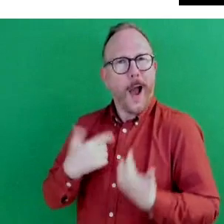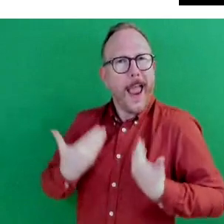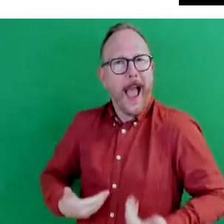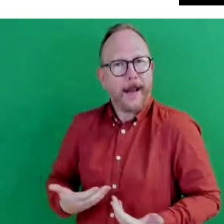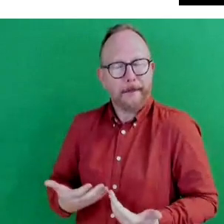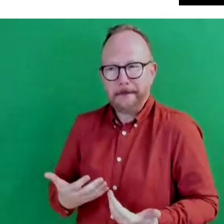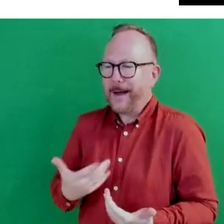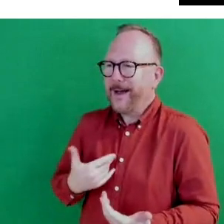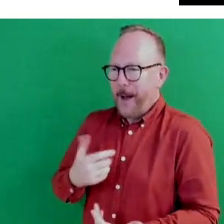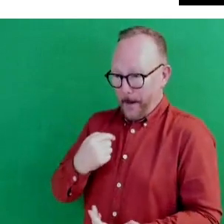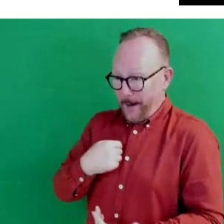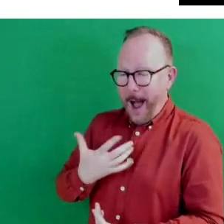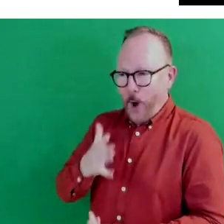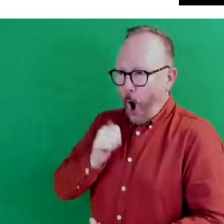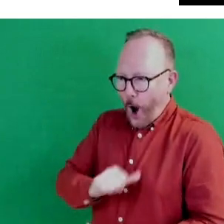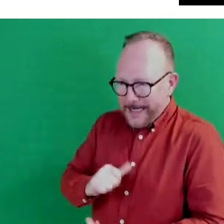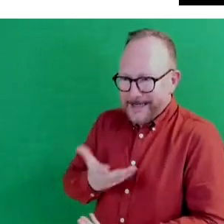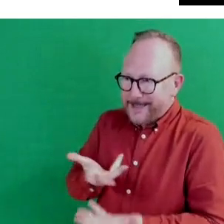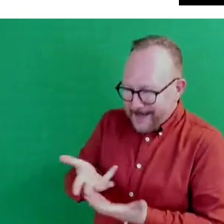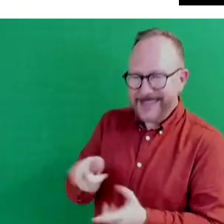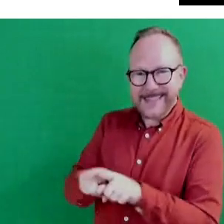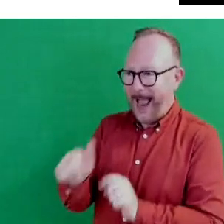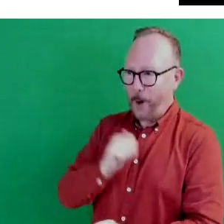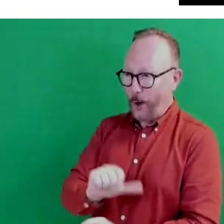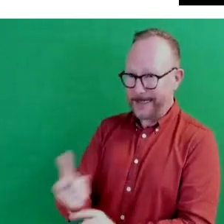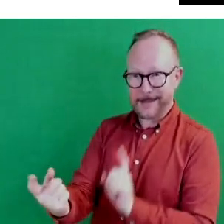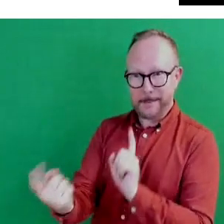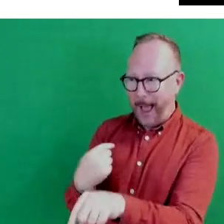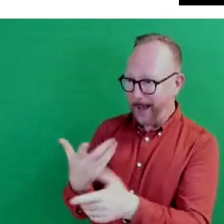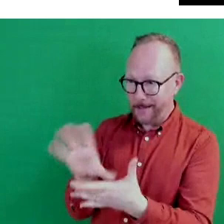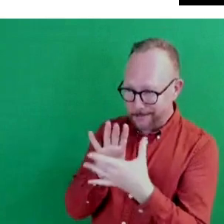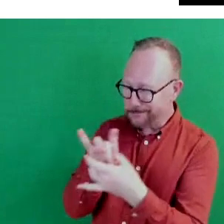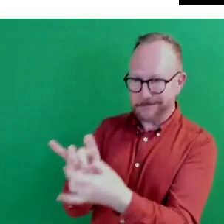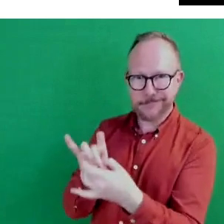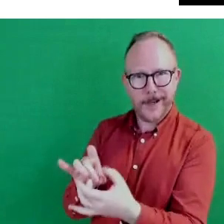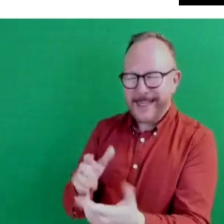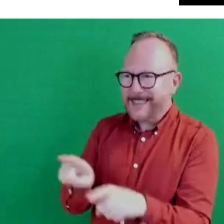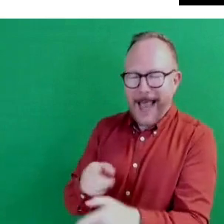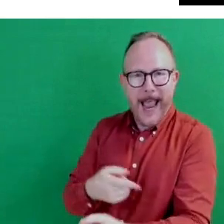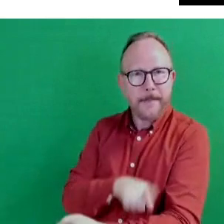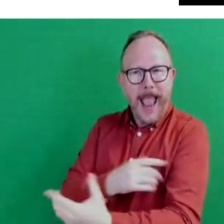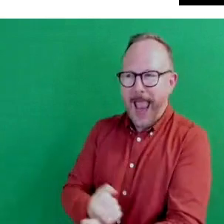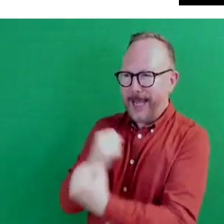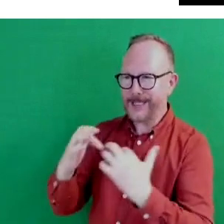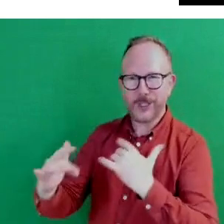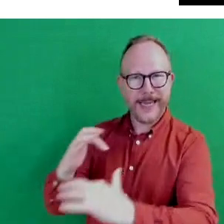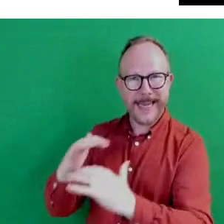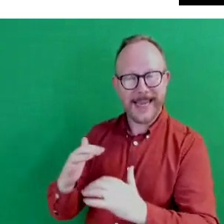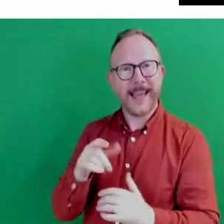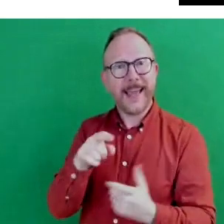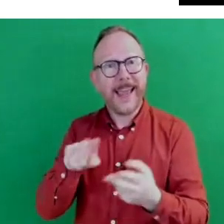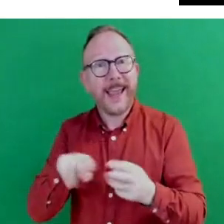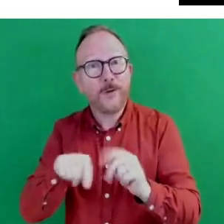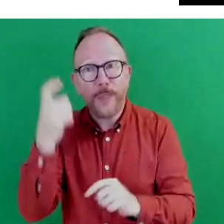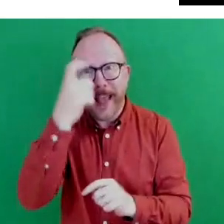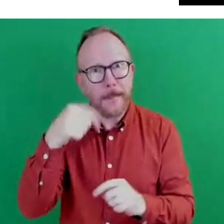the same energy back from them, and they're open and honest with you. So yeah, if you're thinking about it, take the leap, do it, because